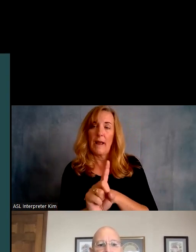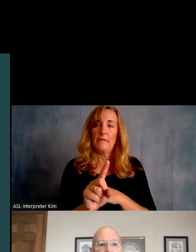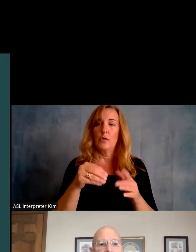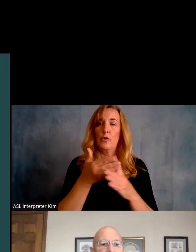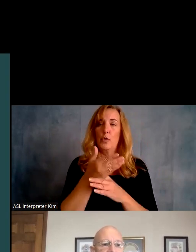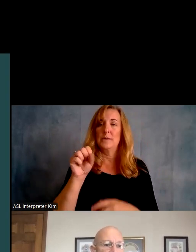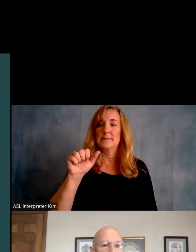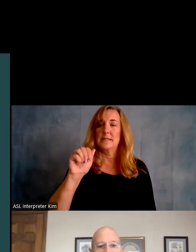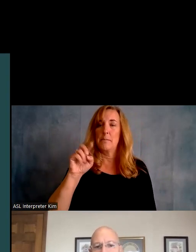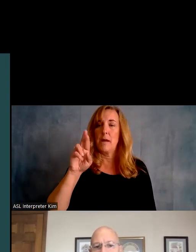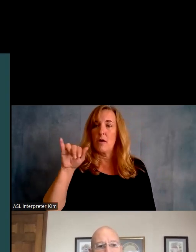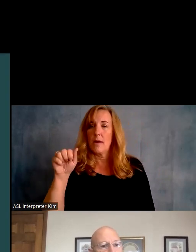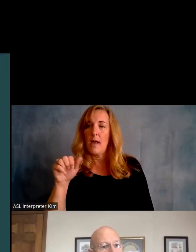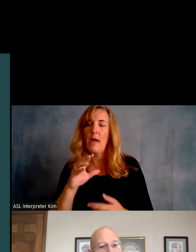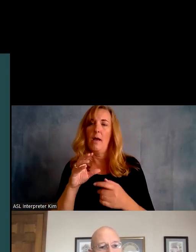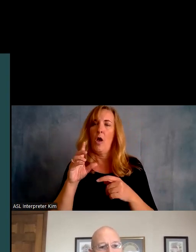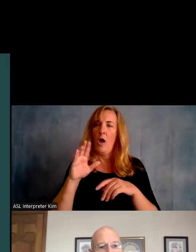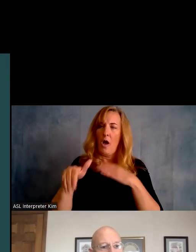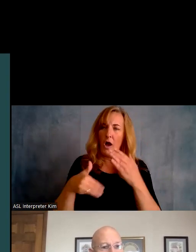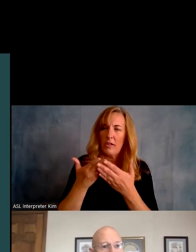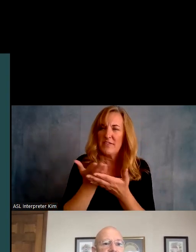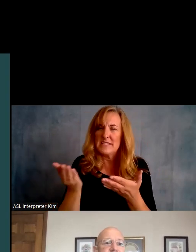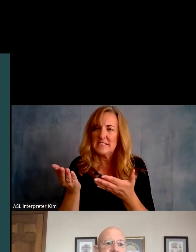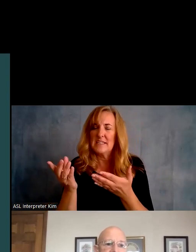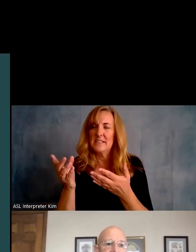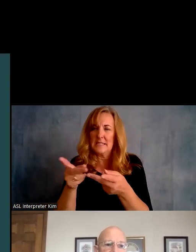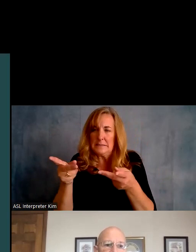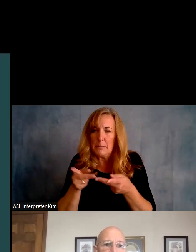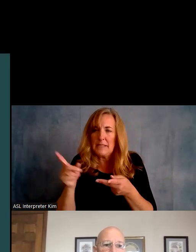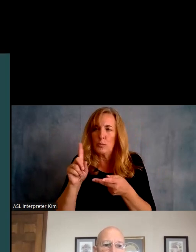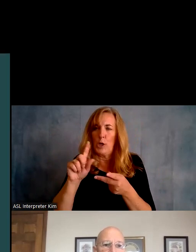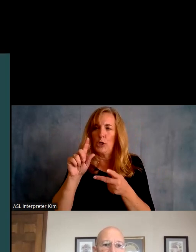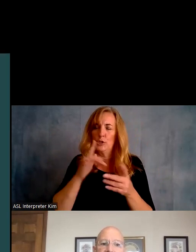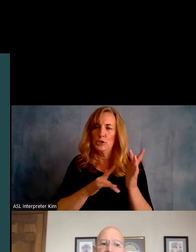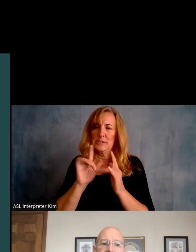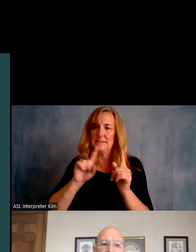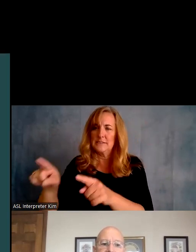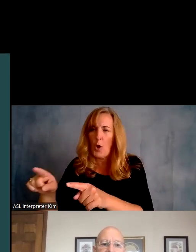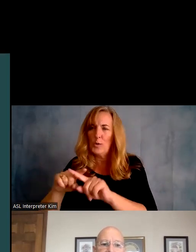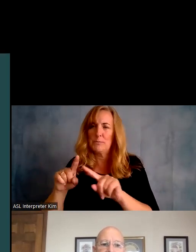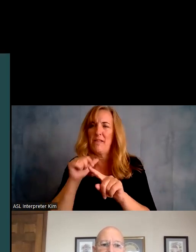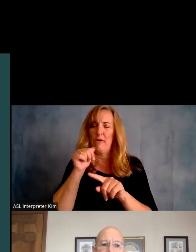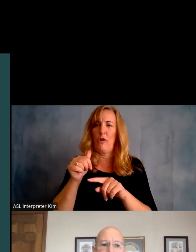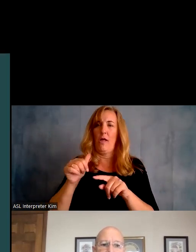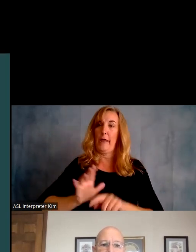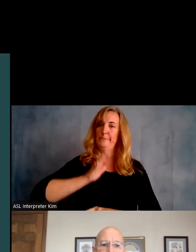All these marginalized places where Jesus finds himself. and how is he